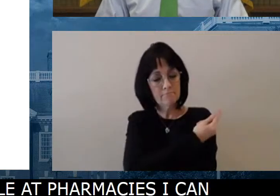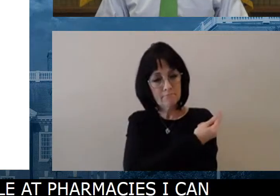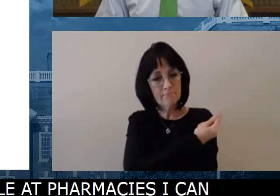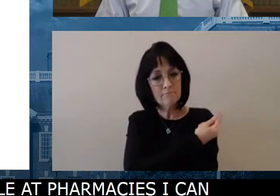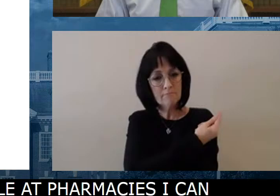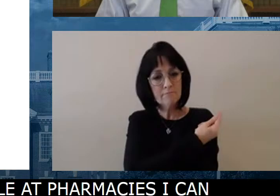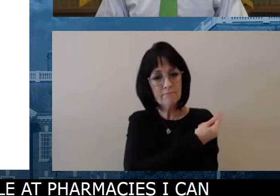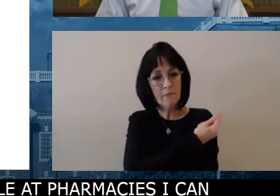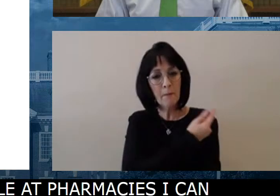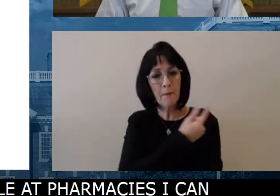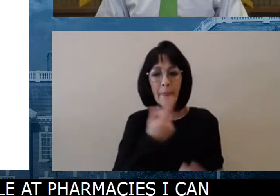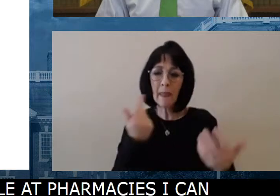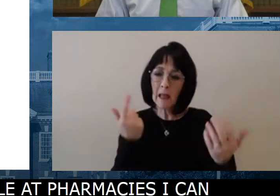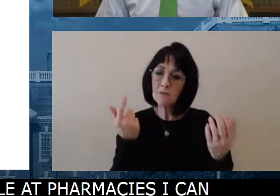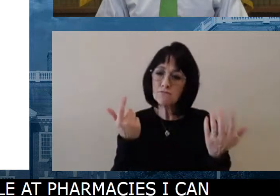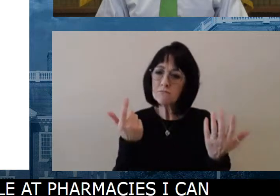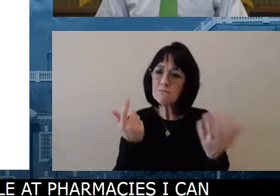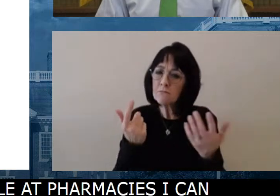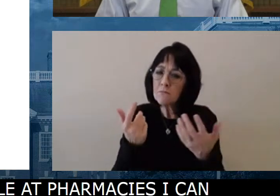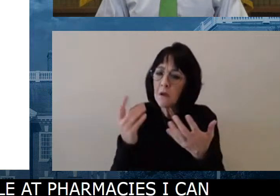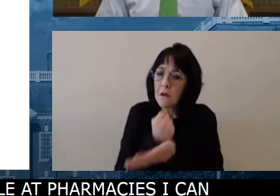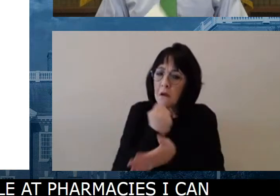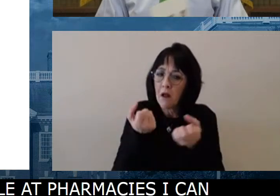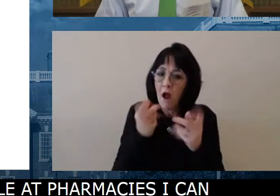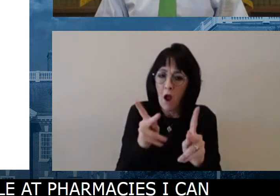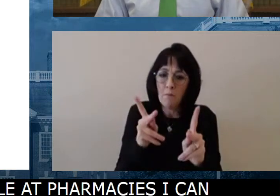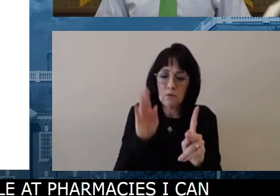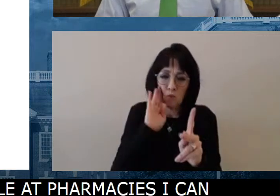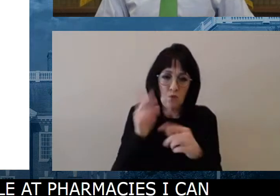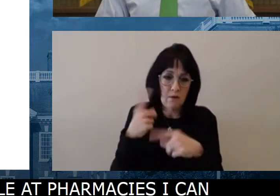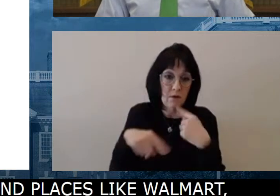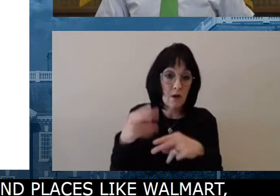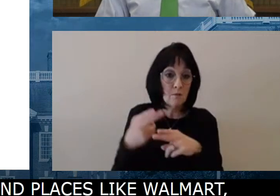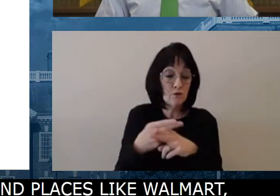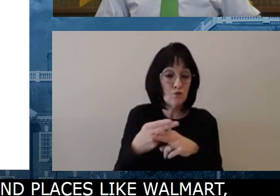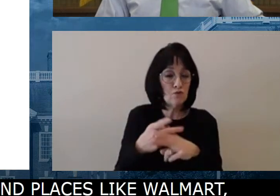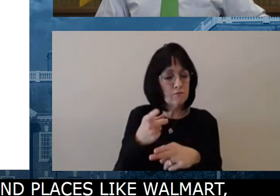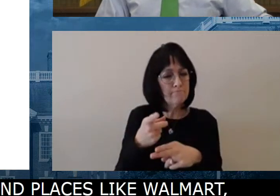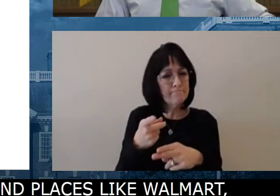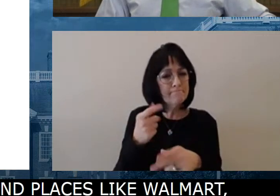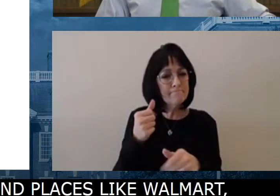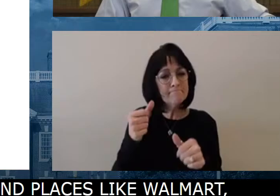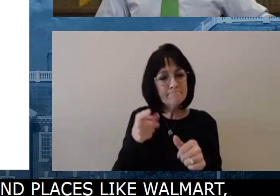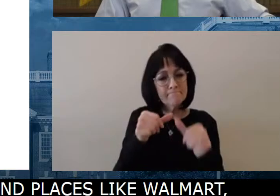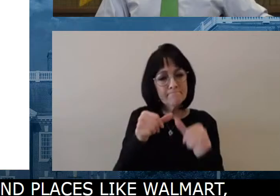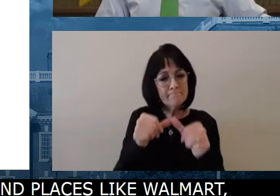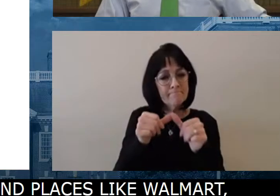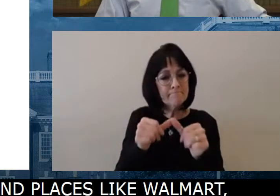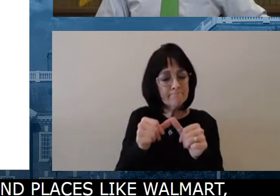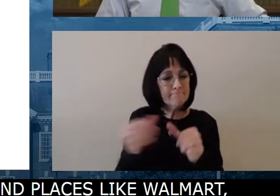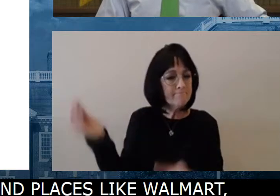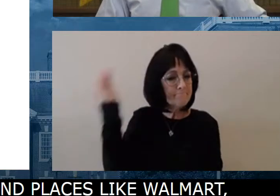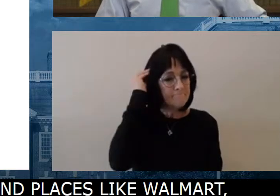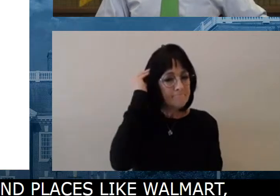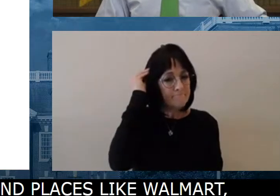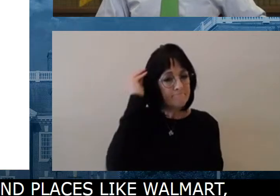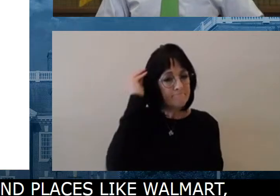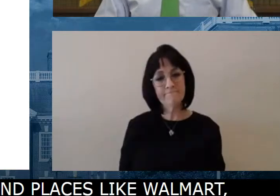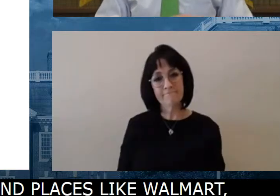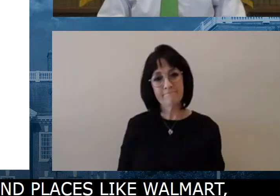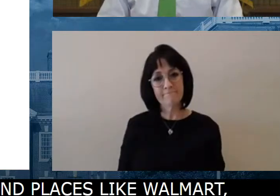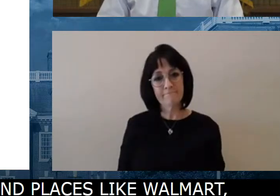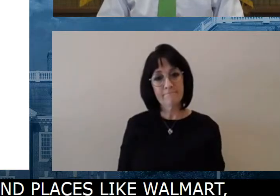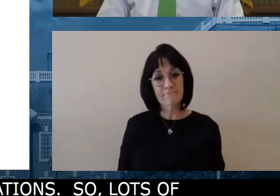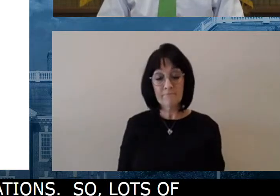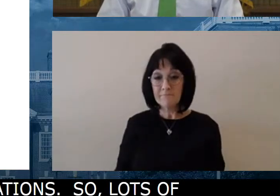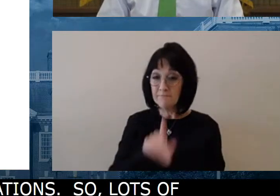of opportunities there. So be mindful of that. Along the way, we couldn't do any of this without the tremendous